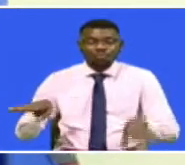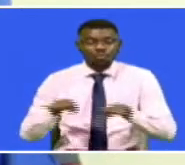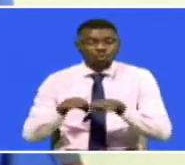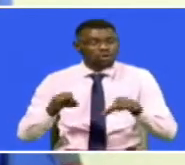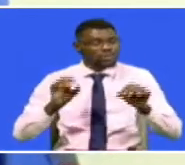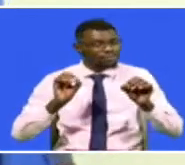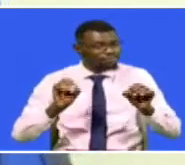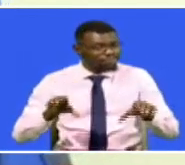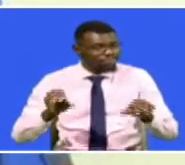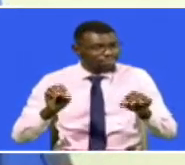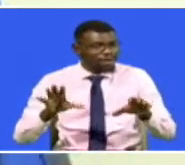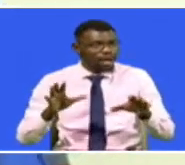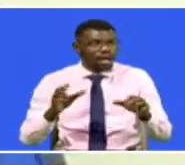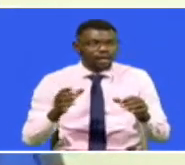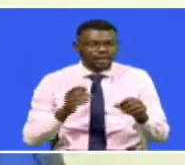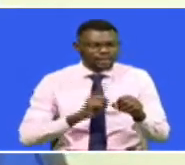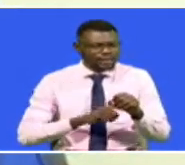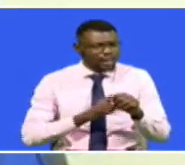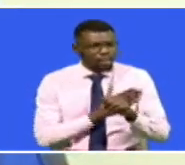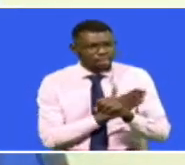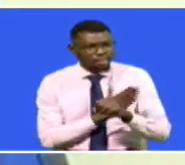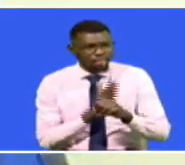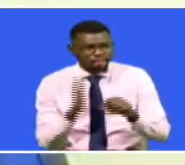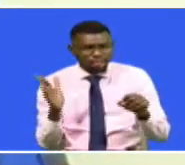they operate beyond